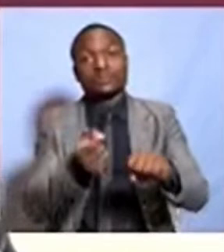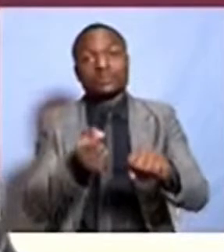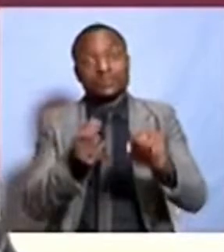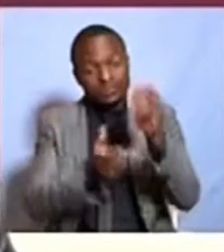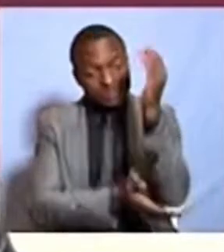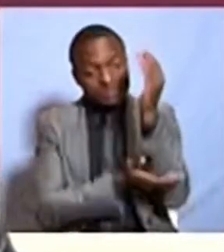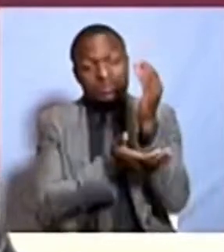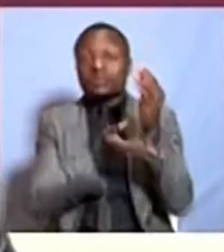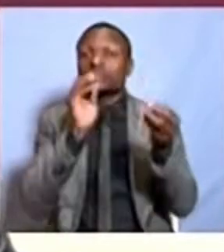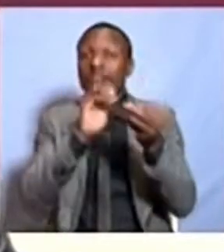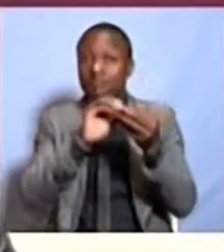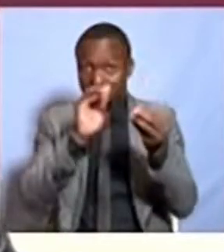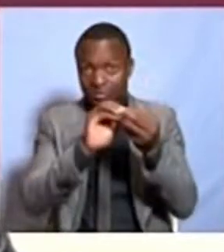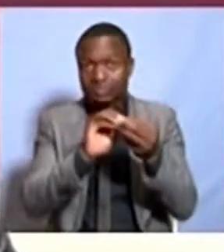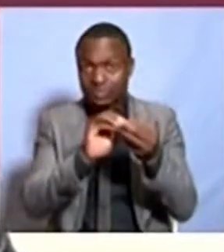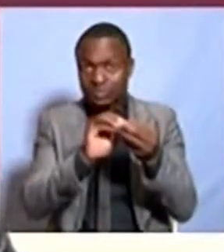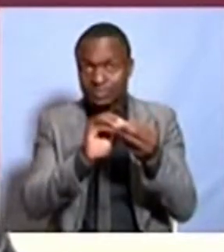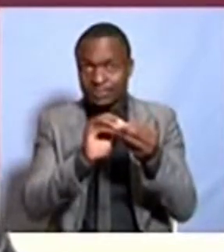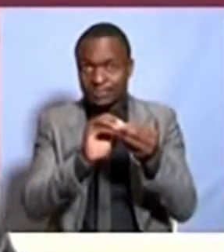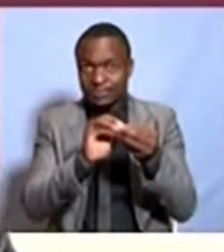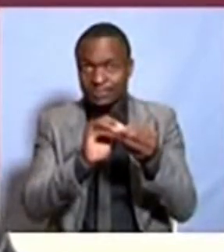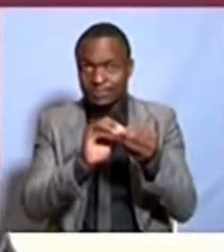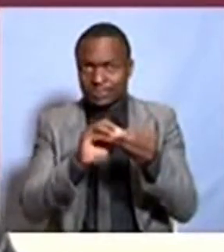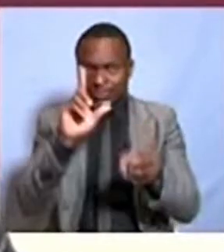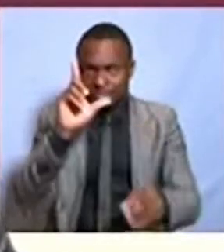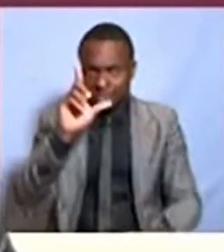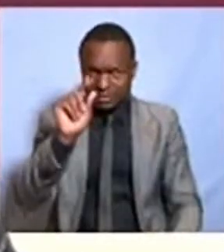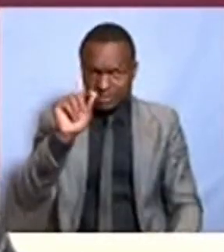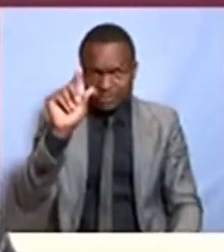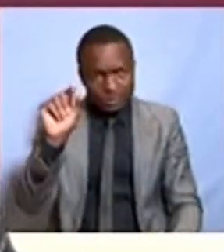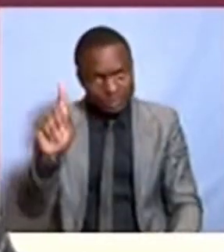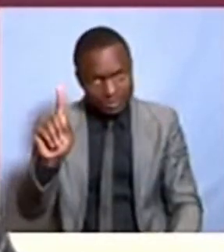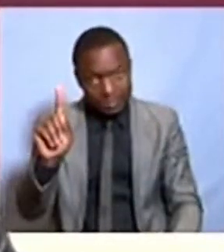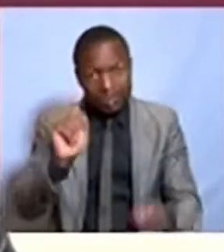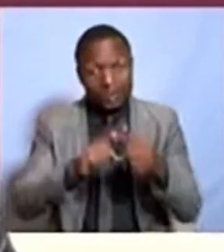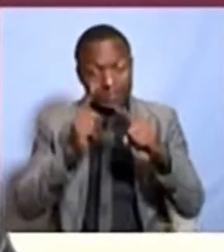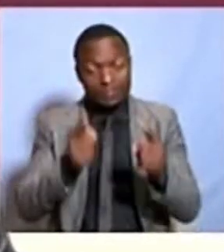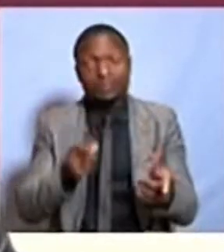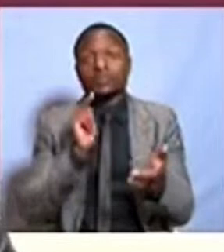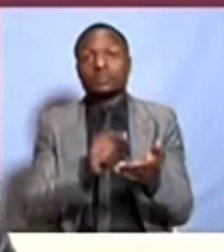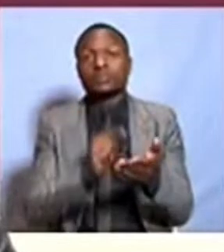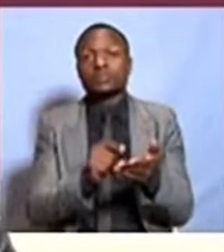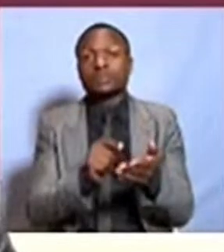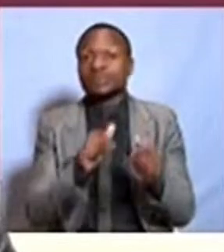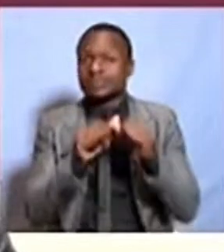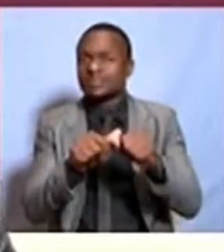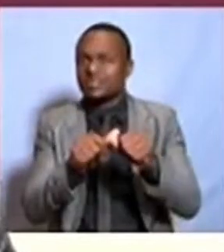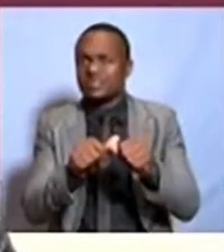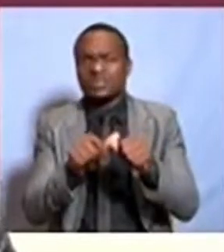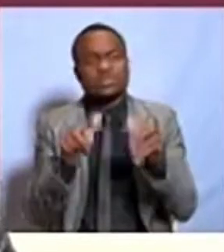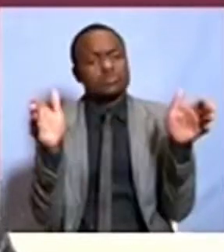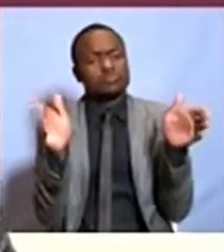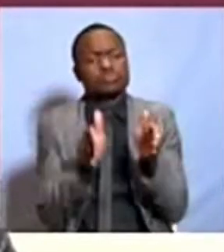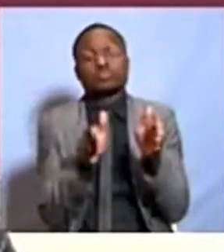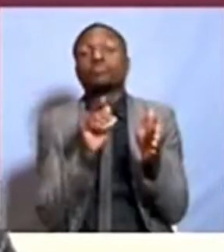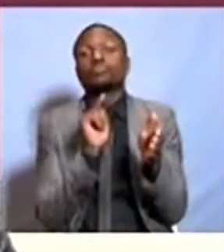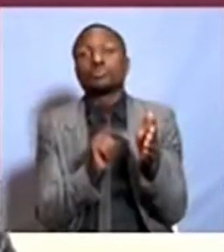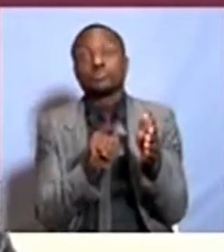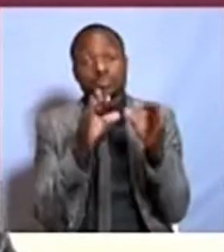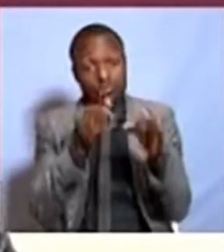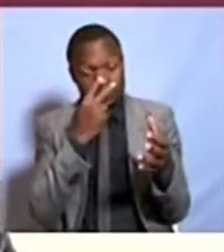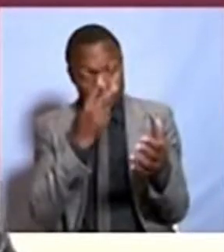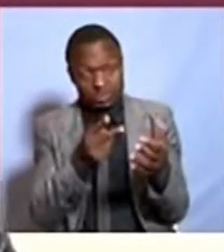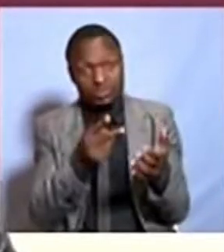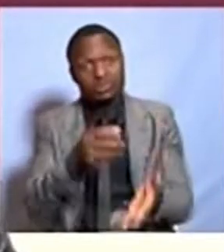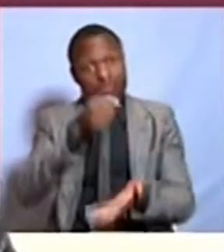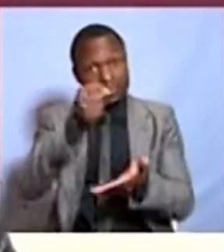grown significantly, over double from 2021. But of course, it still remains a small piece of the cake when you're looking at budget share,